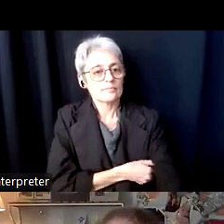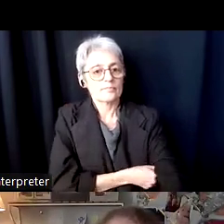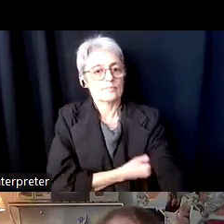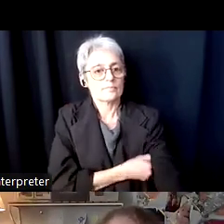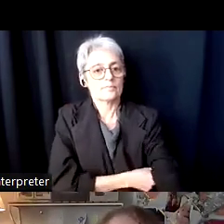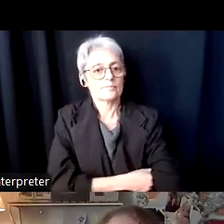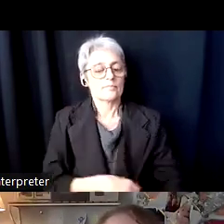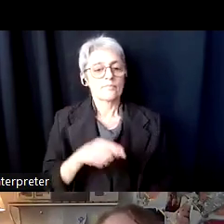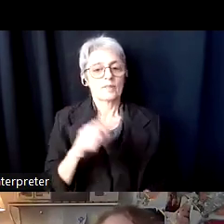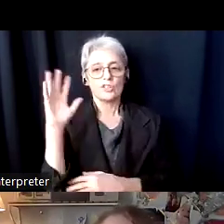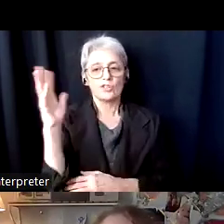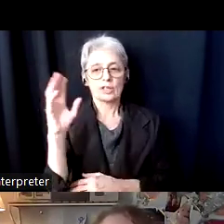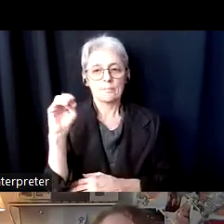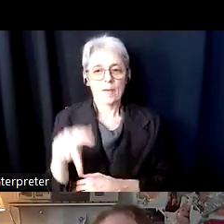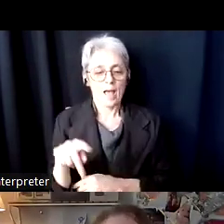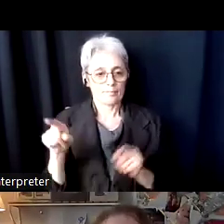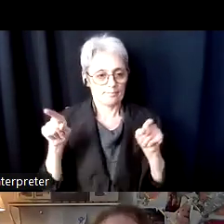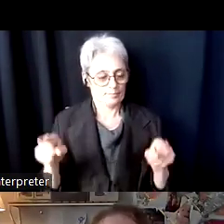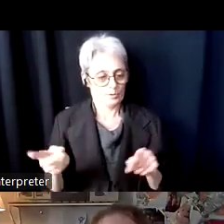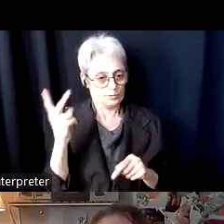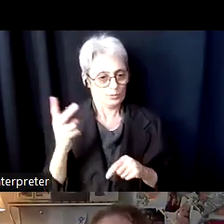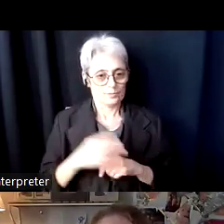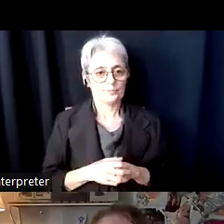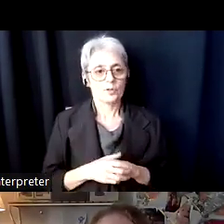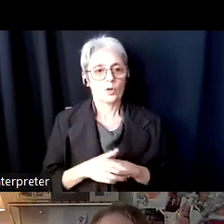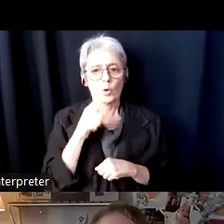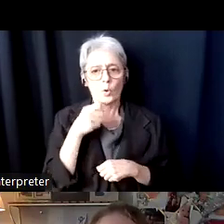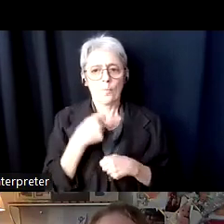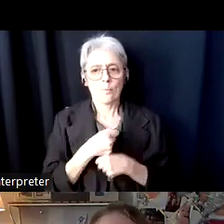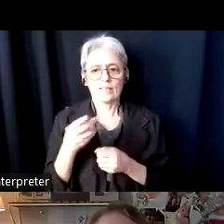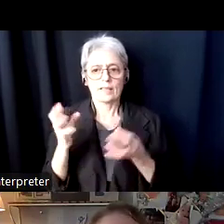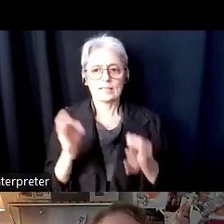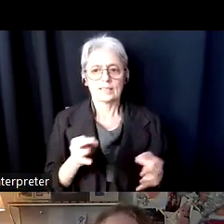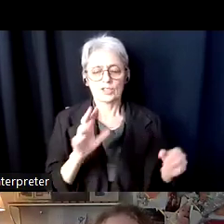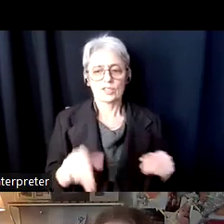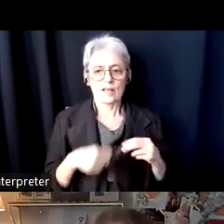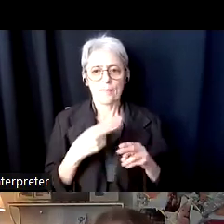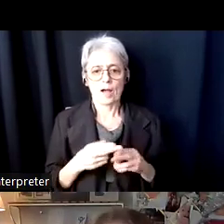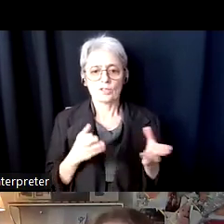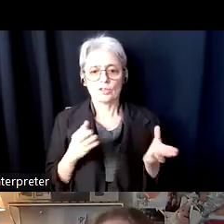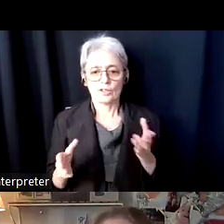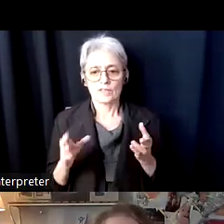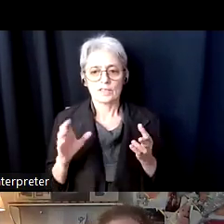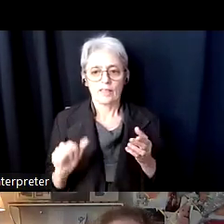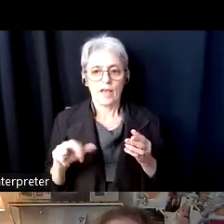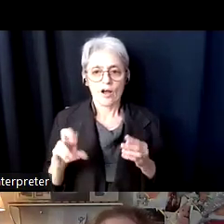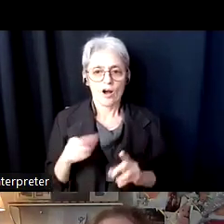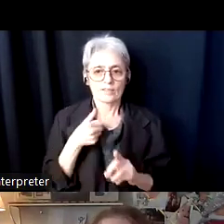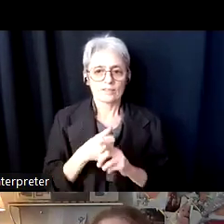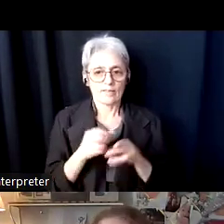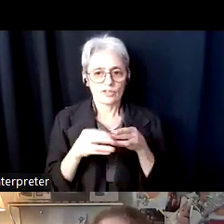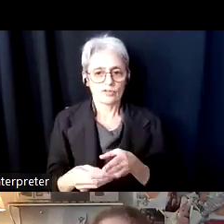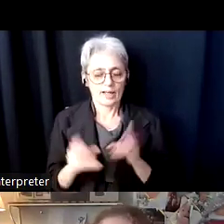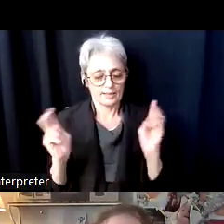maps of the responses to the question, who makes the decisions about the services that are self-directed? Ultimately, we